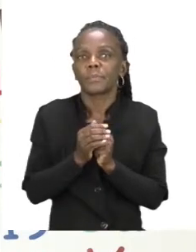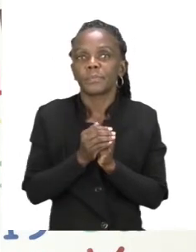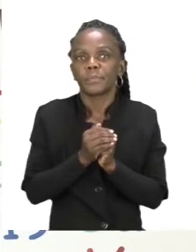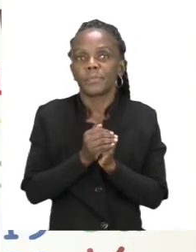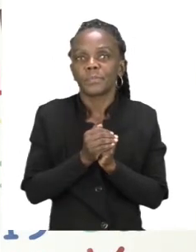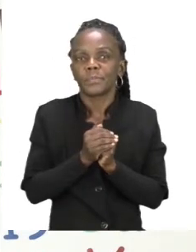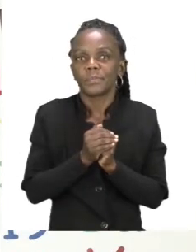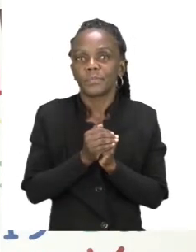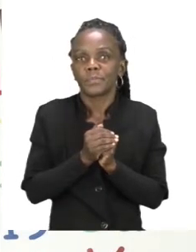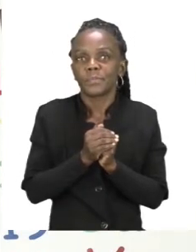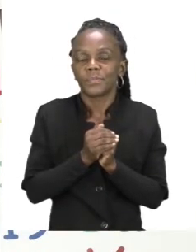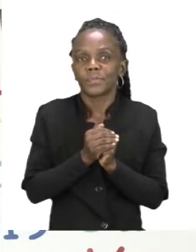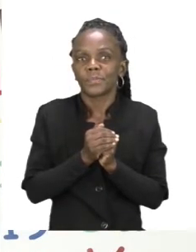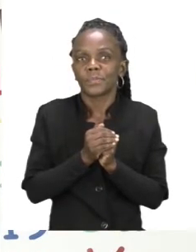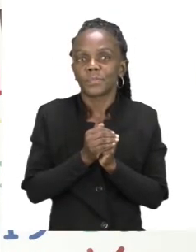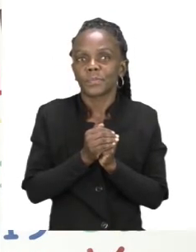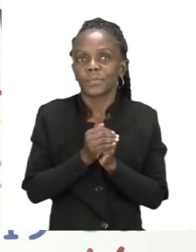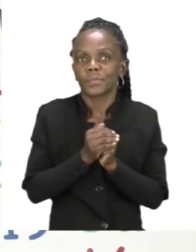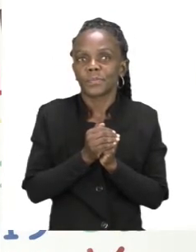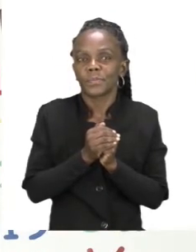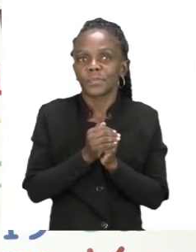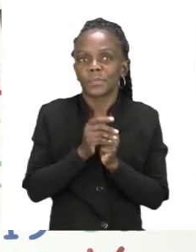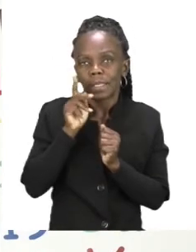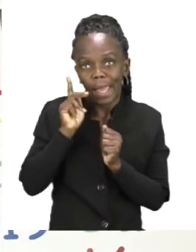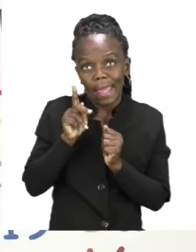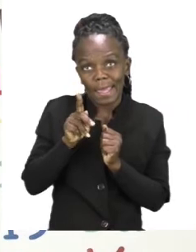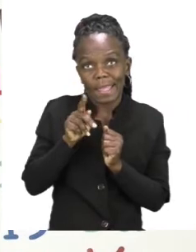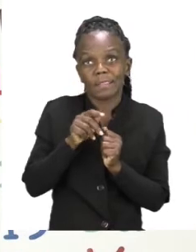So that is the letter N. Let's try